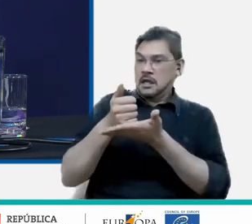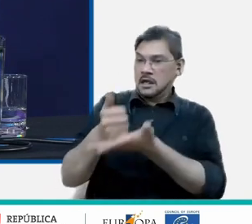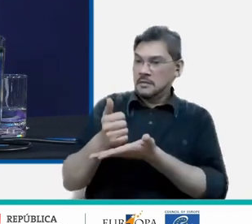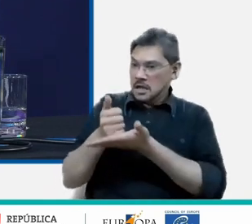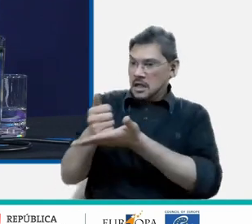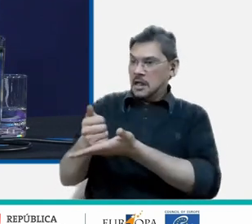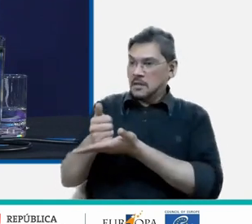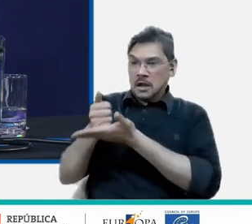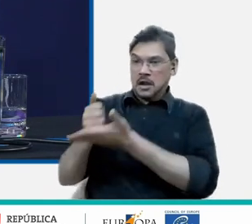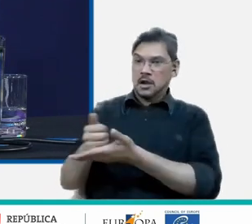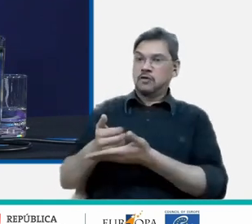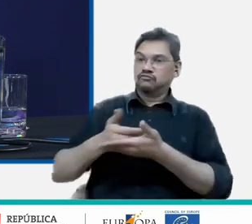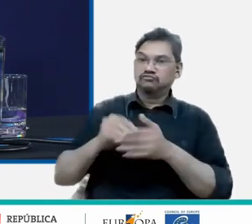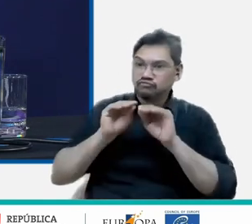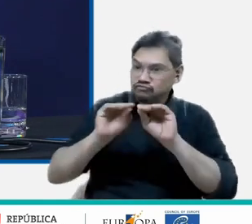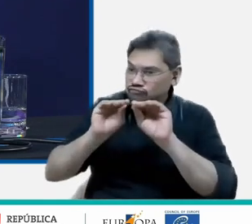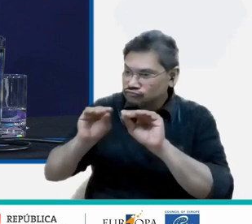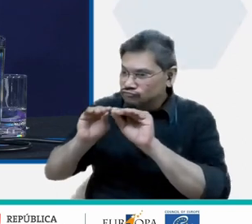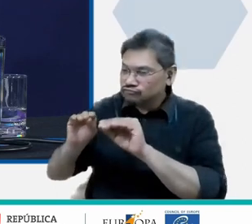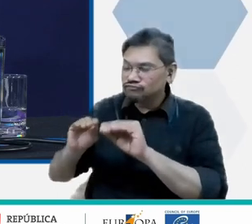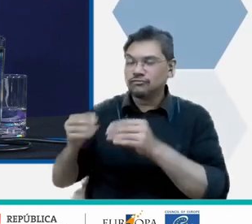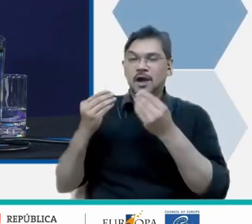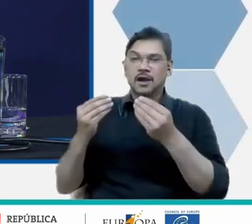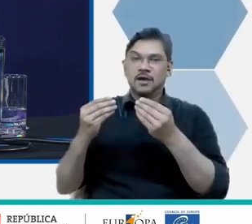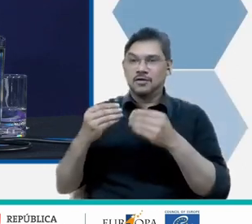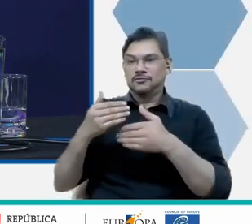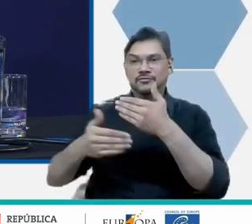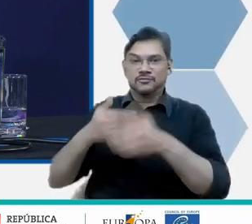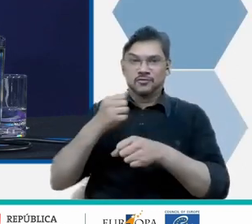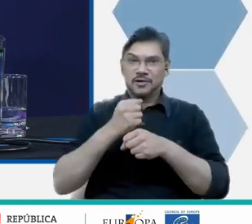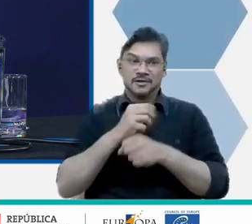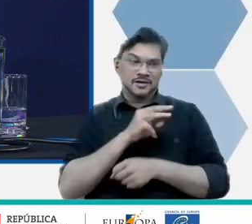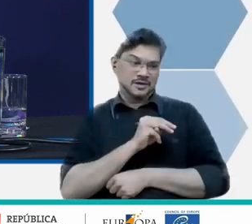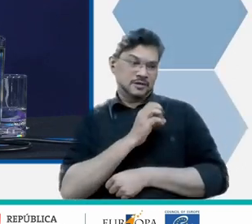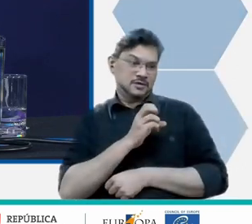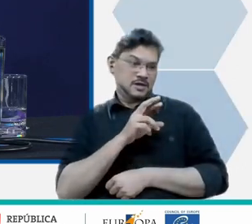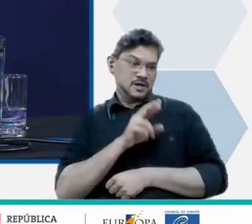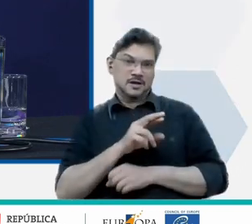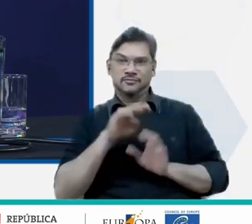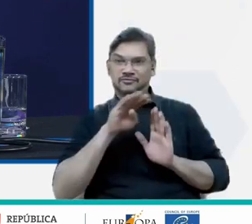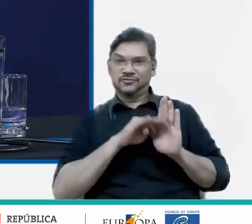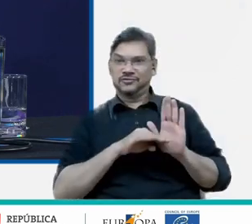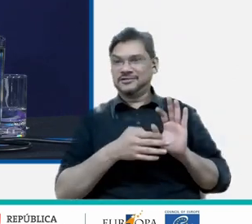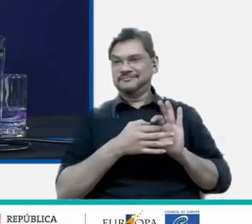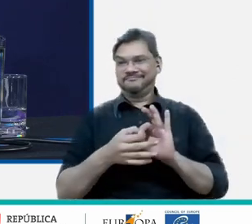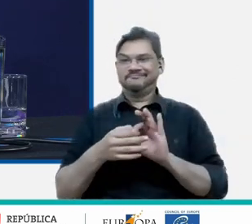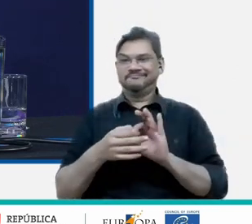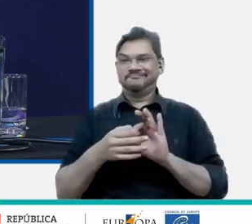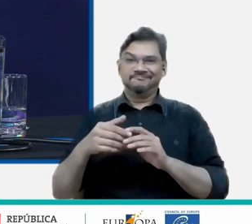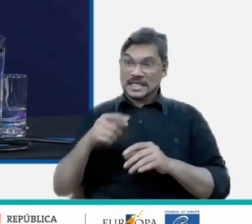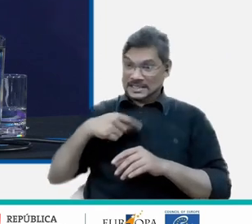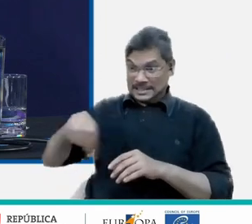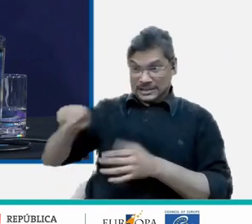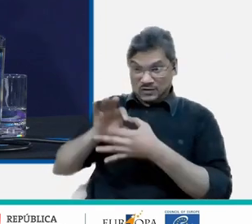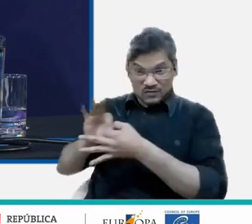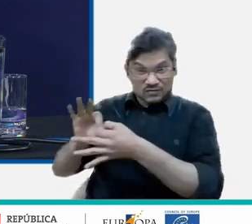MCR policy. So. Because only if we work together, we can achieve a lot. Yeah, that's true. Thank